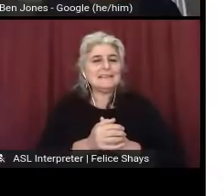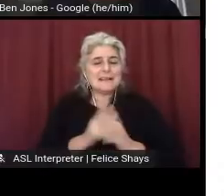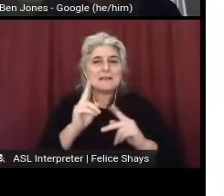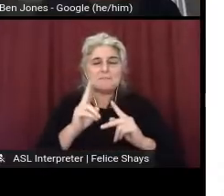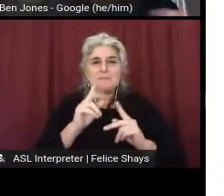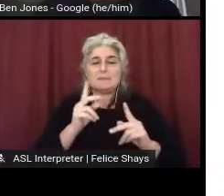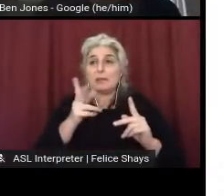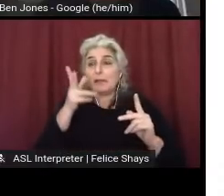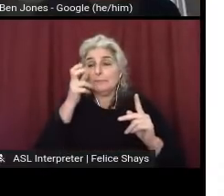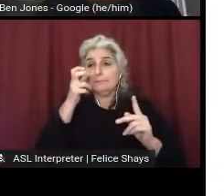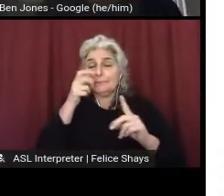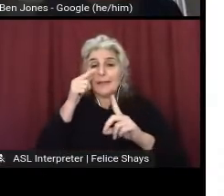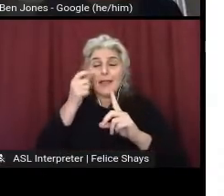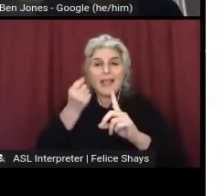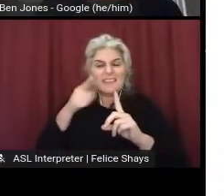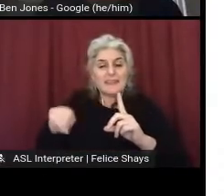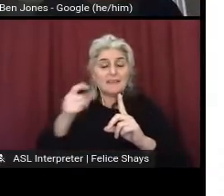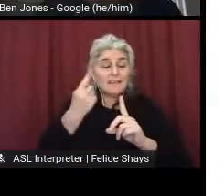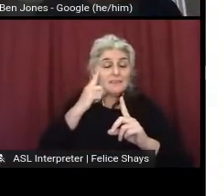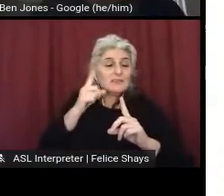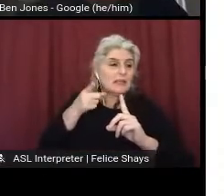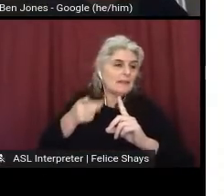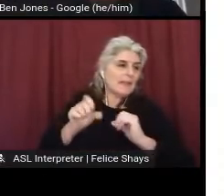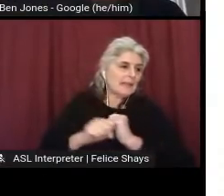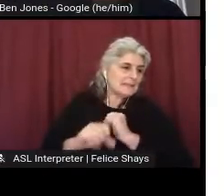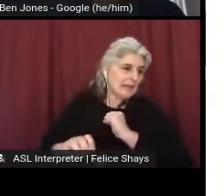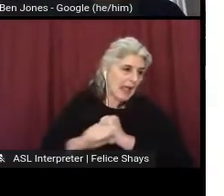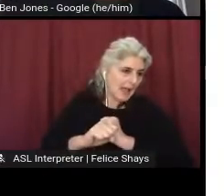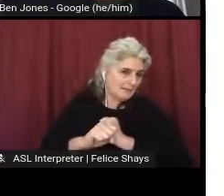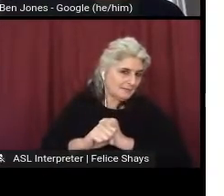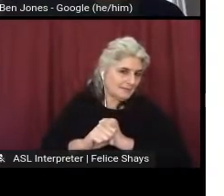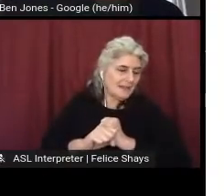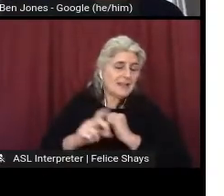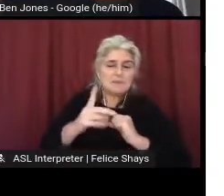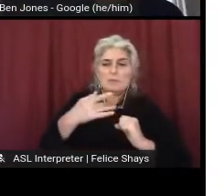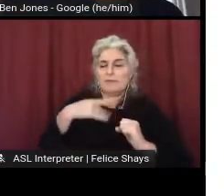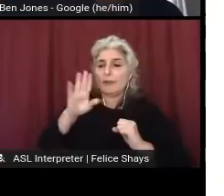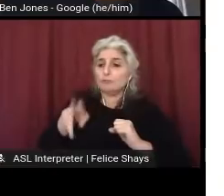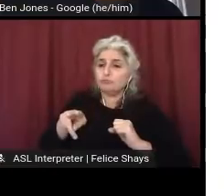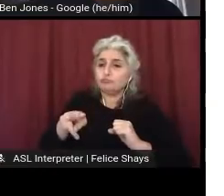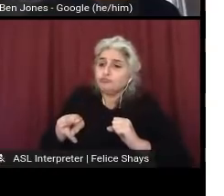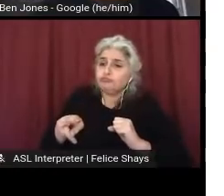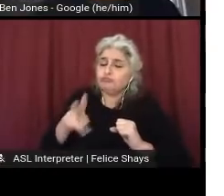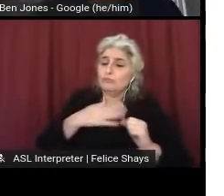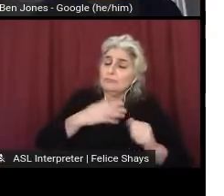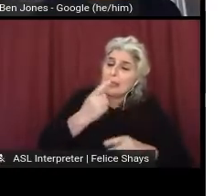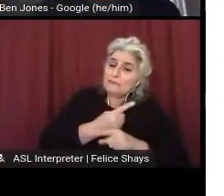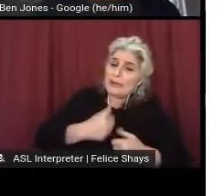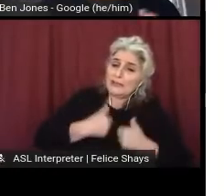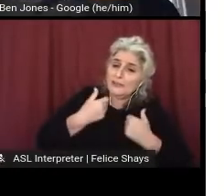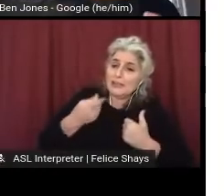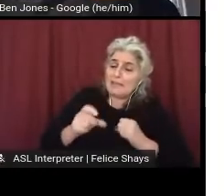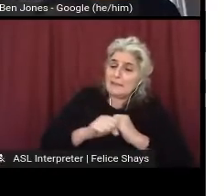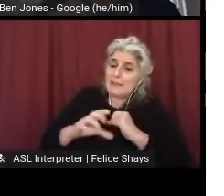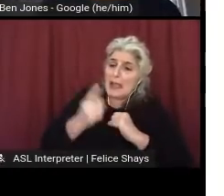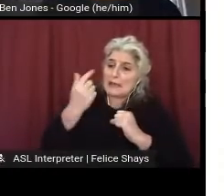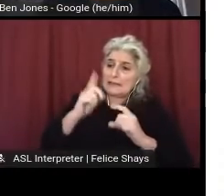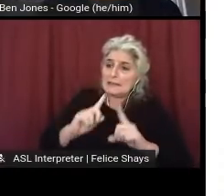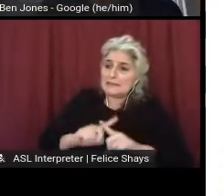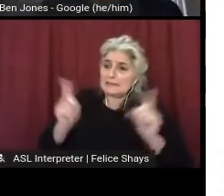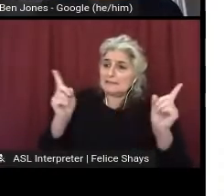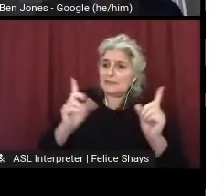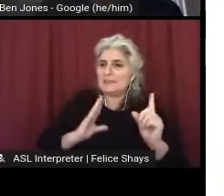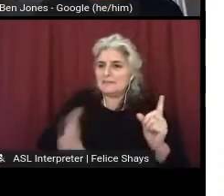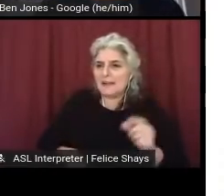understand that it is an ad and those experiences are available without finding such a big disconnect to their day-to-day life. The only exception there is if